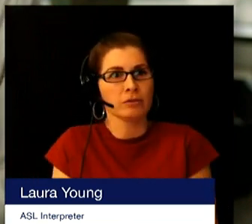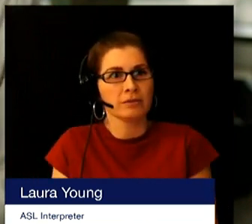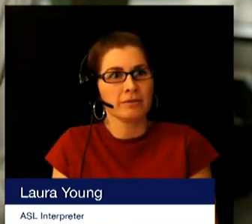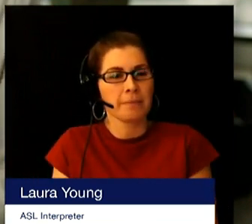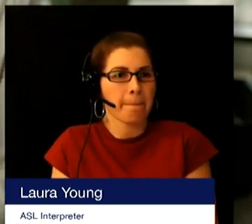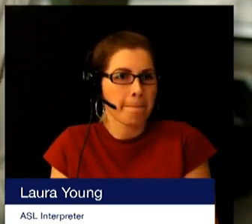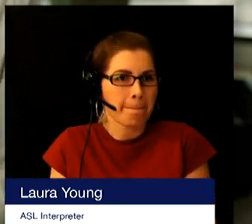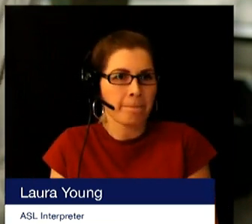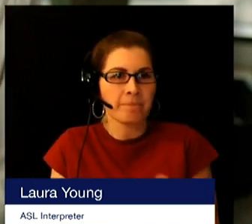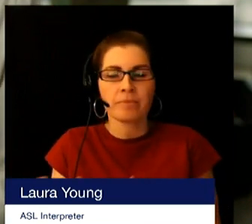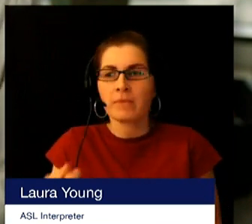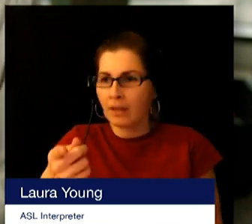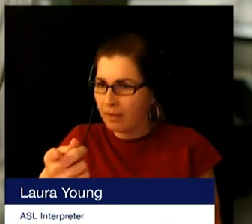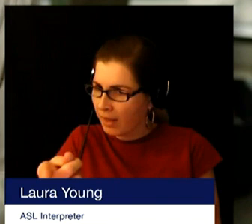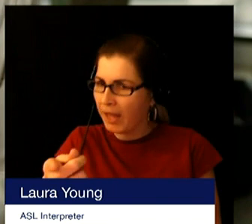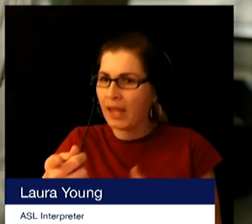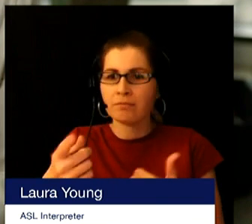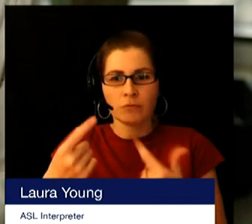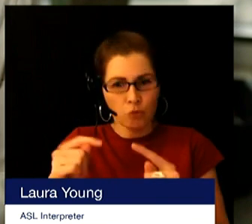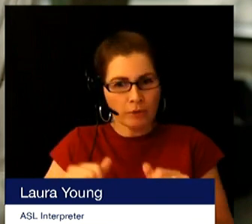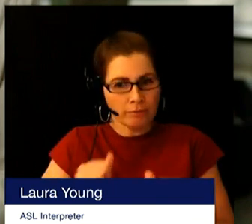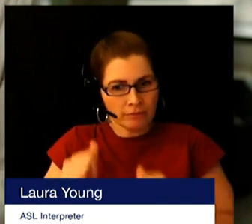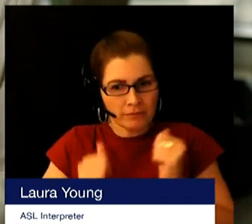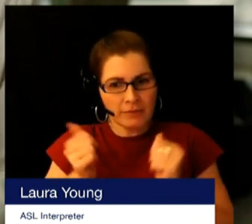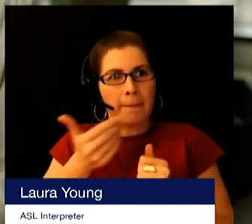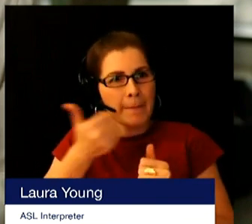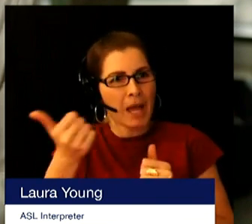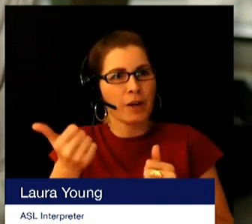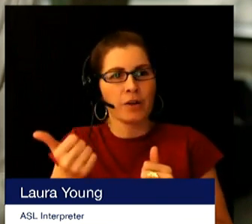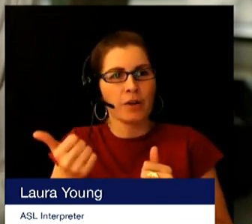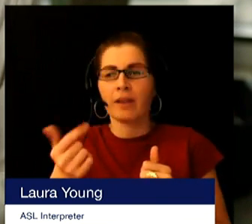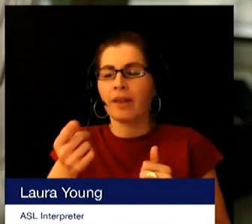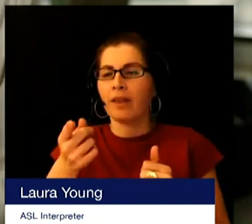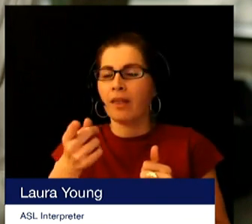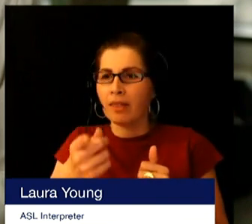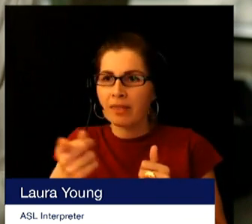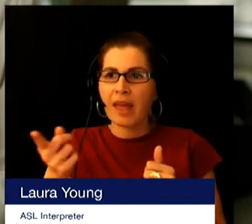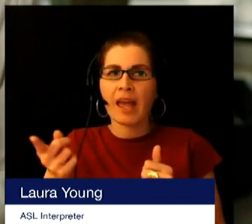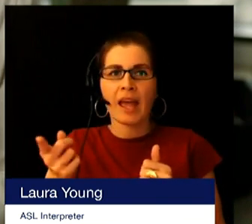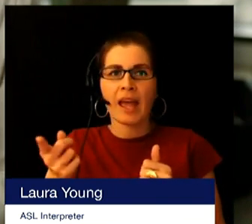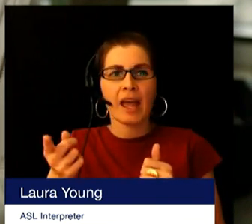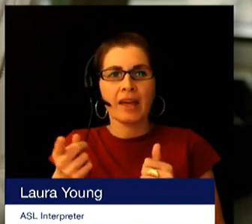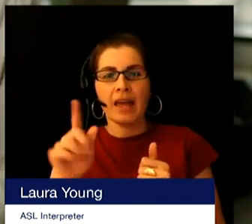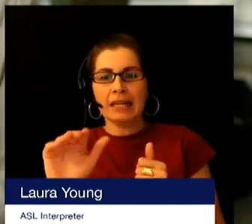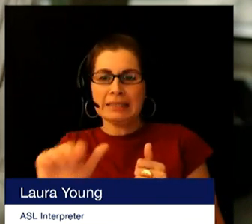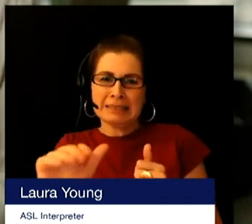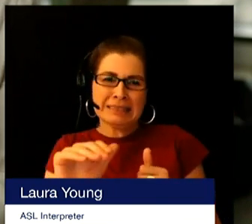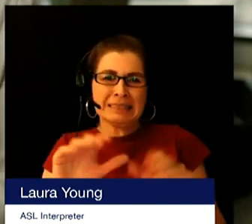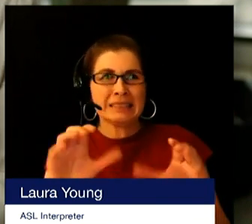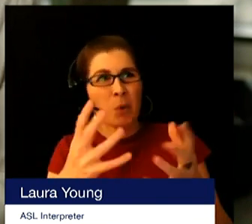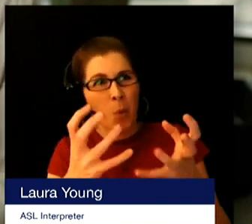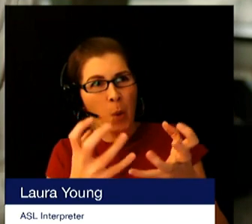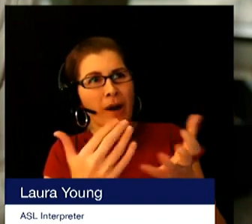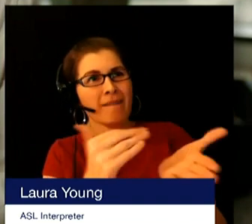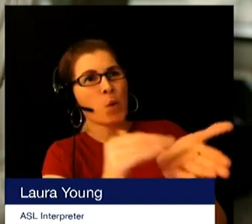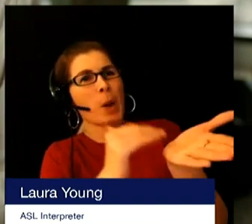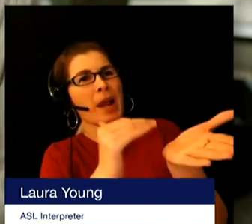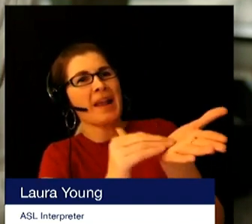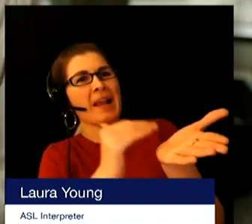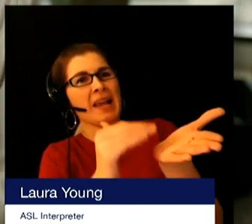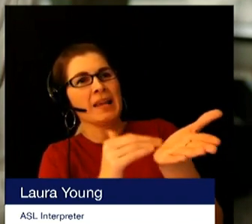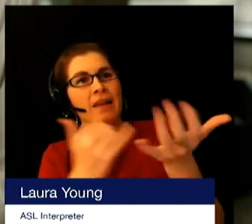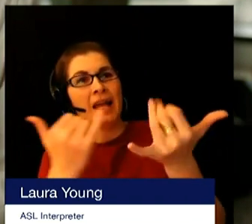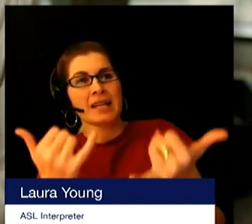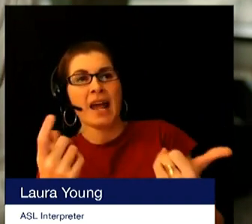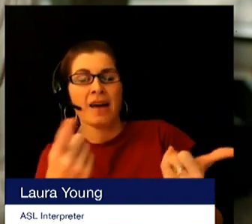better. They've bettered themselves. They've really sought forgiveness, and here they are asking for another opportunity